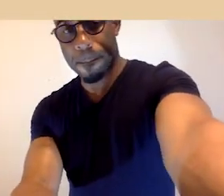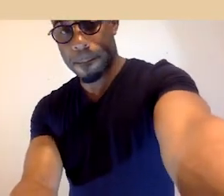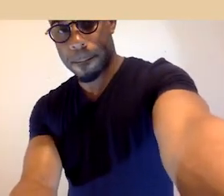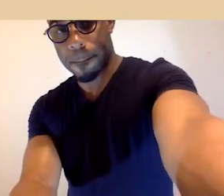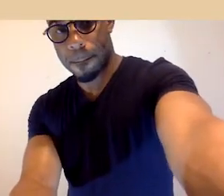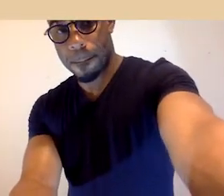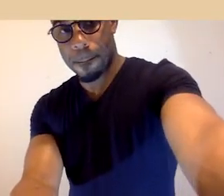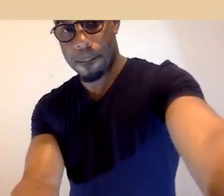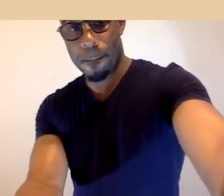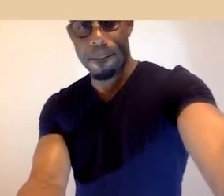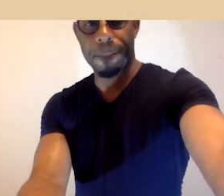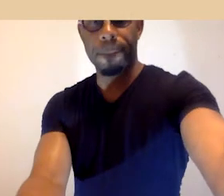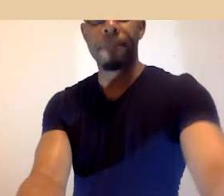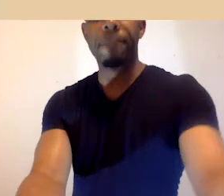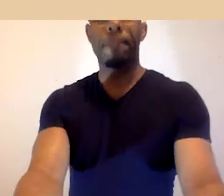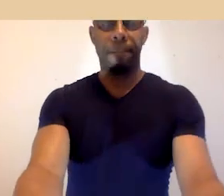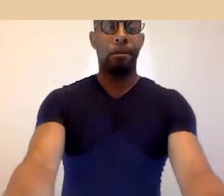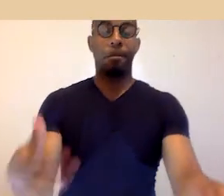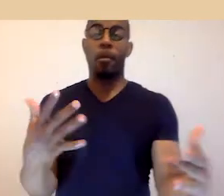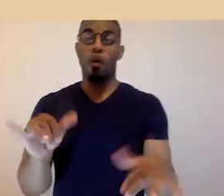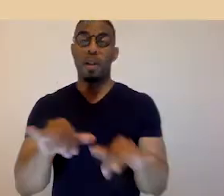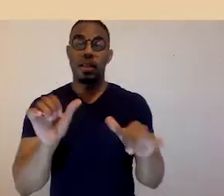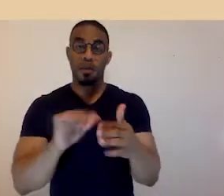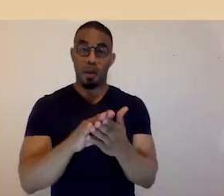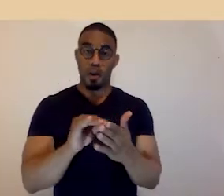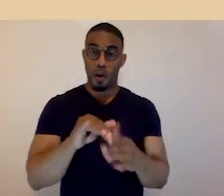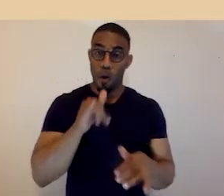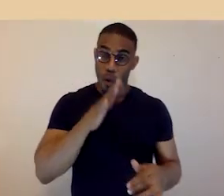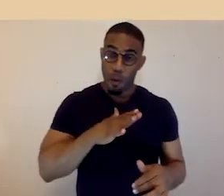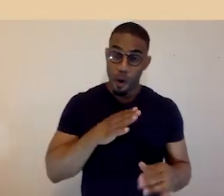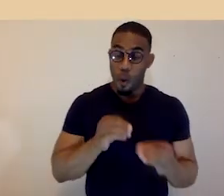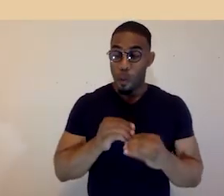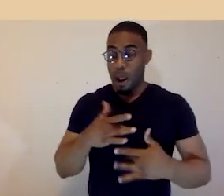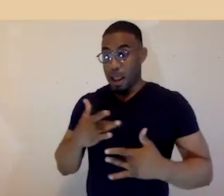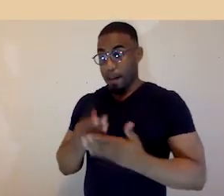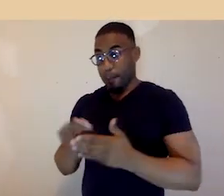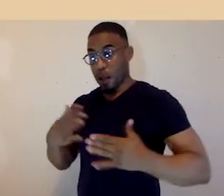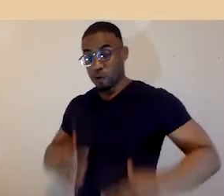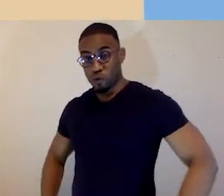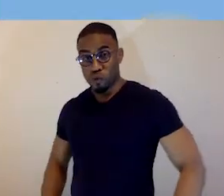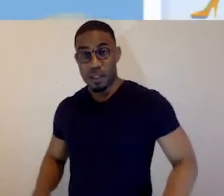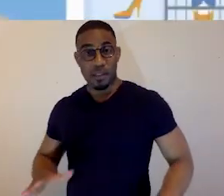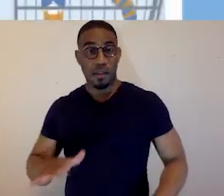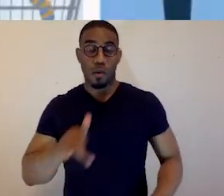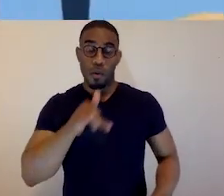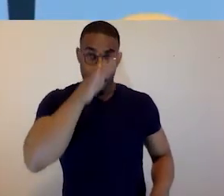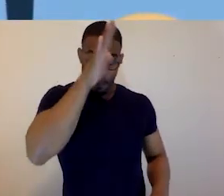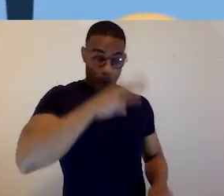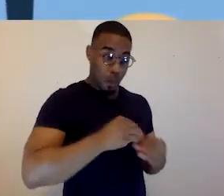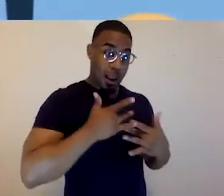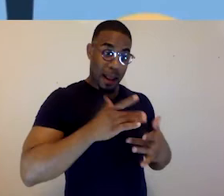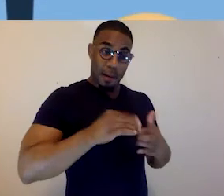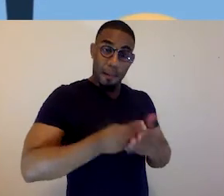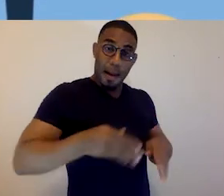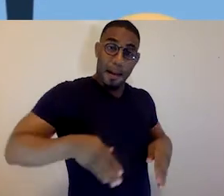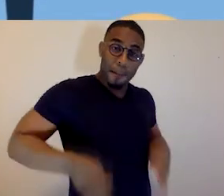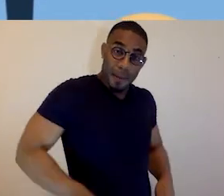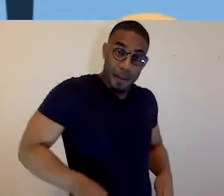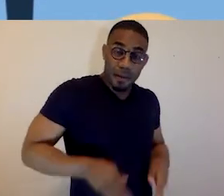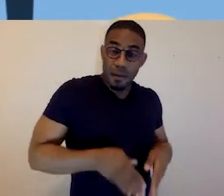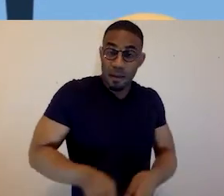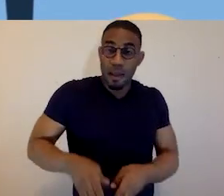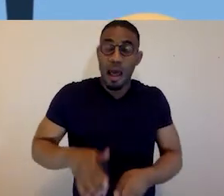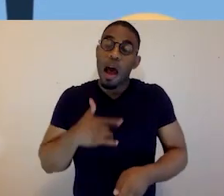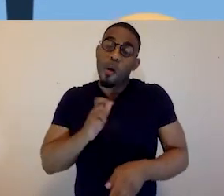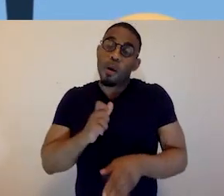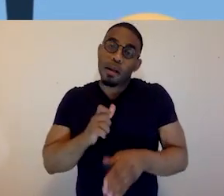that women are more likely to buy dresses and men are more likely to buy pants. Now, remember, we need